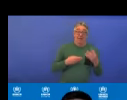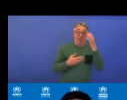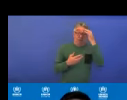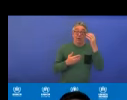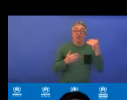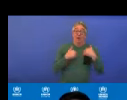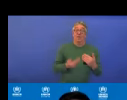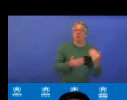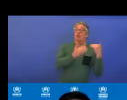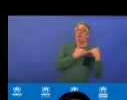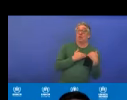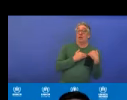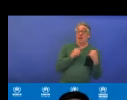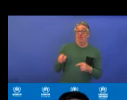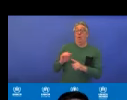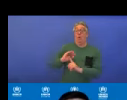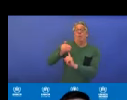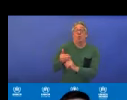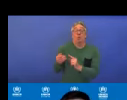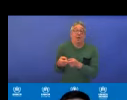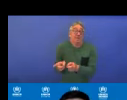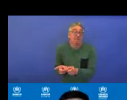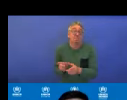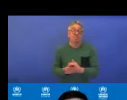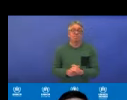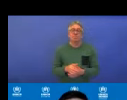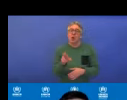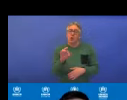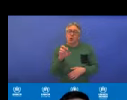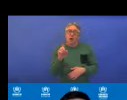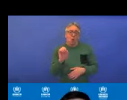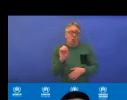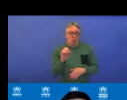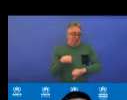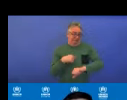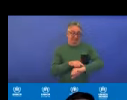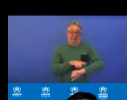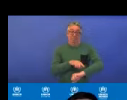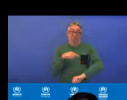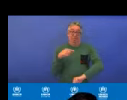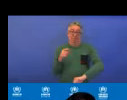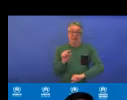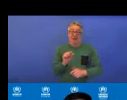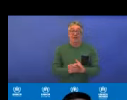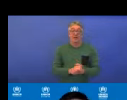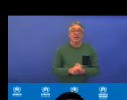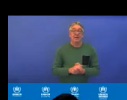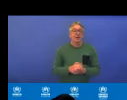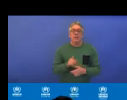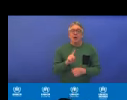So if you just go one more slide, Ricardo, I won't take too much more time because I just want to mention a few more